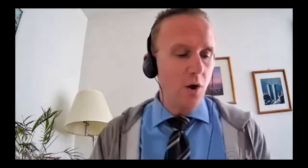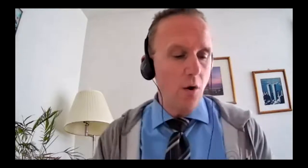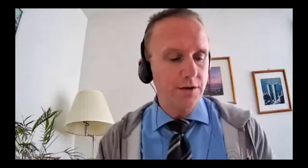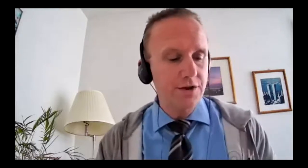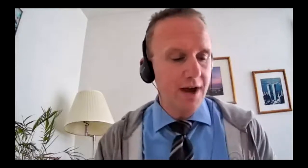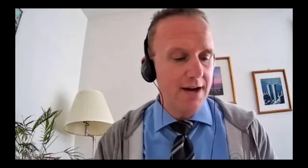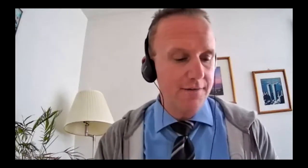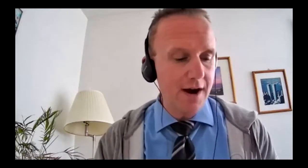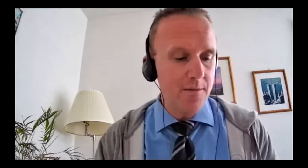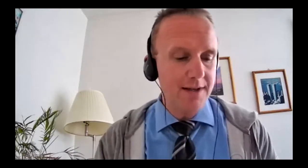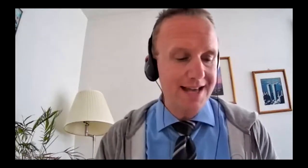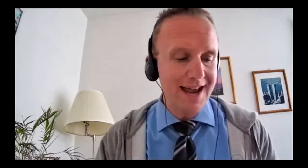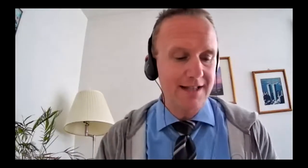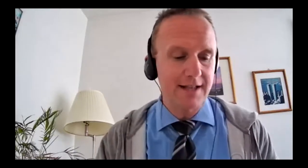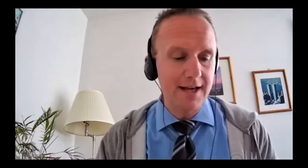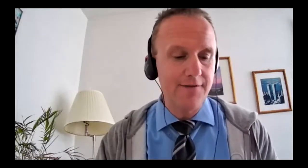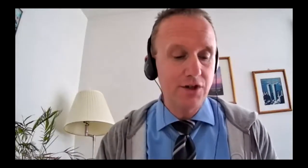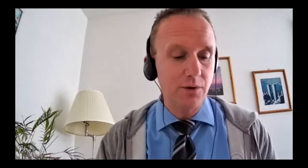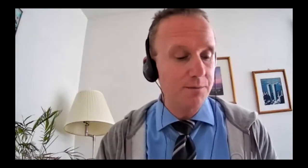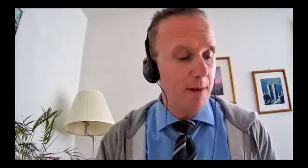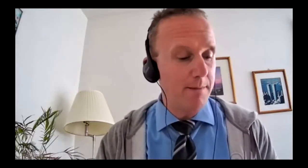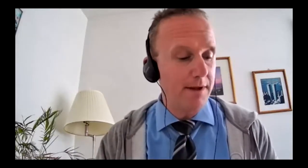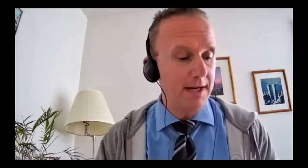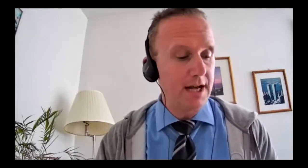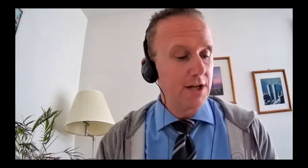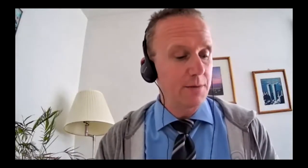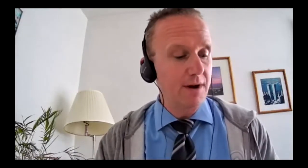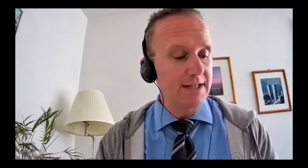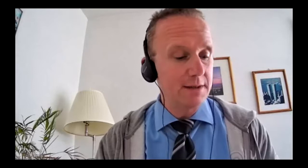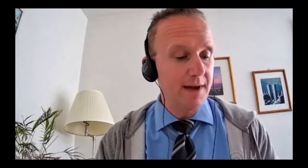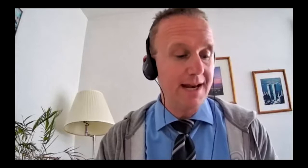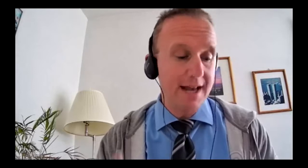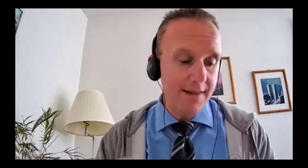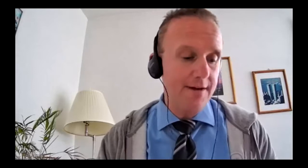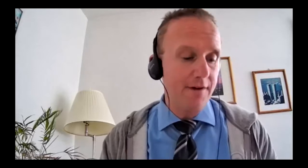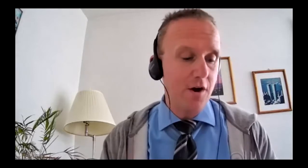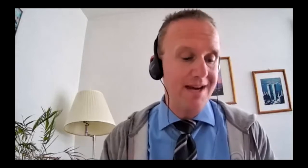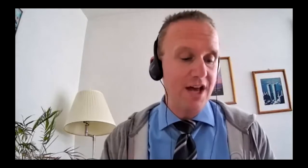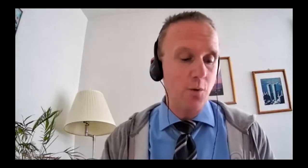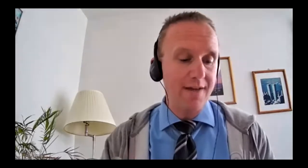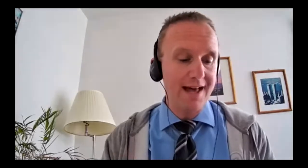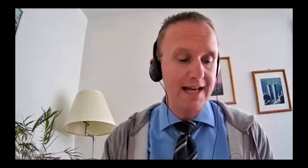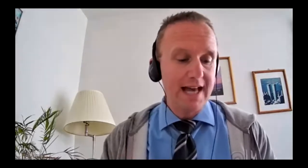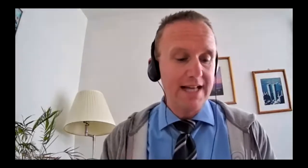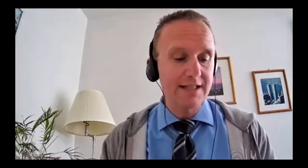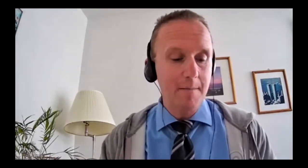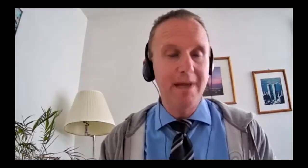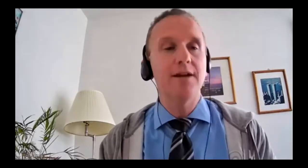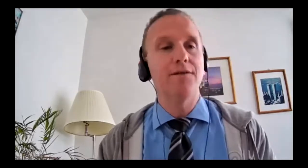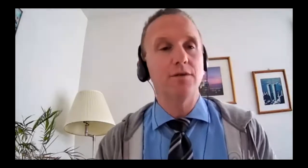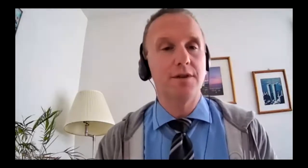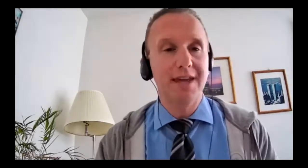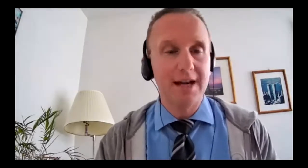community can alter an environment to enhance the individual's probability to participate in that environment in a way that